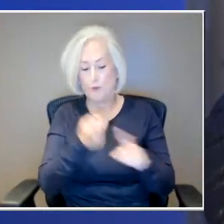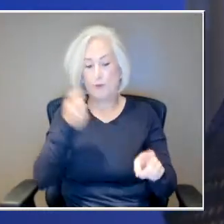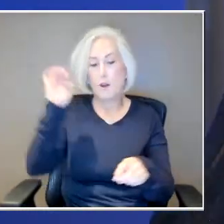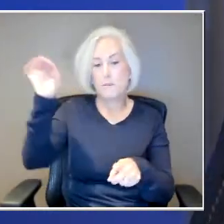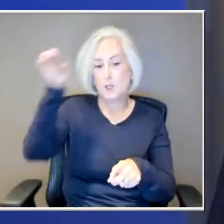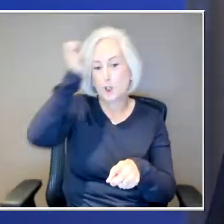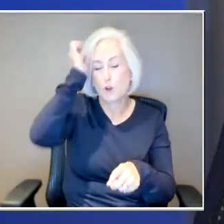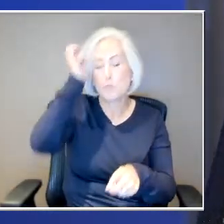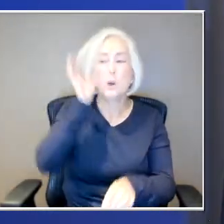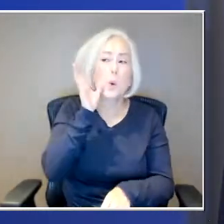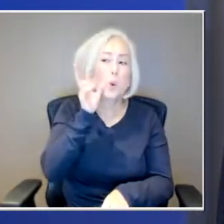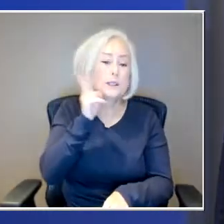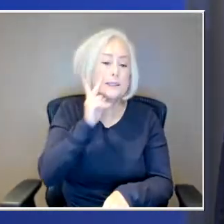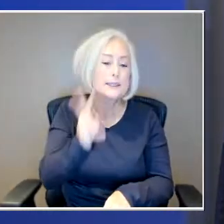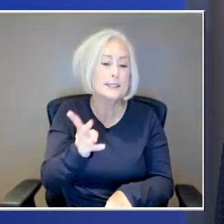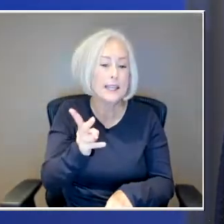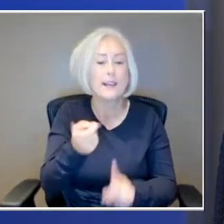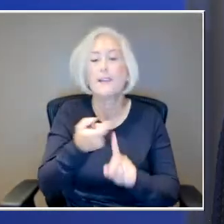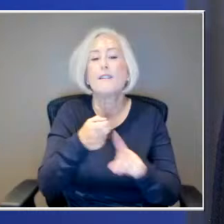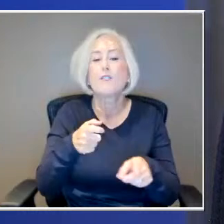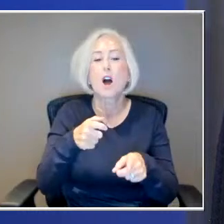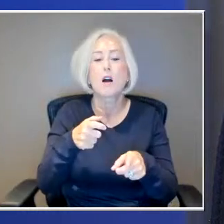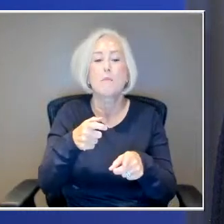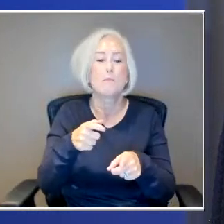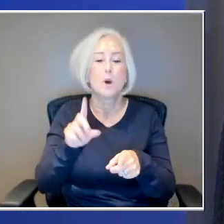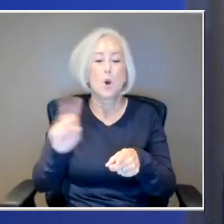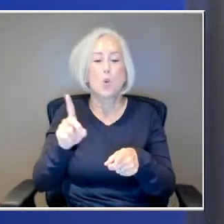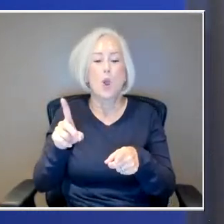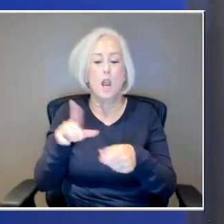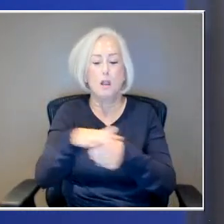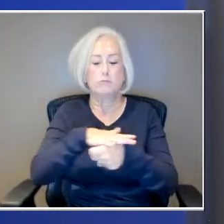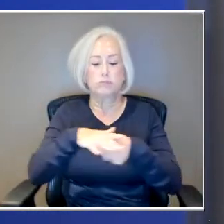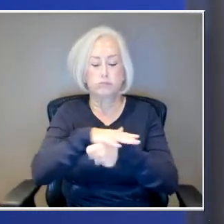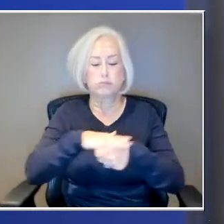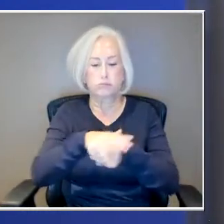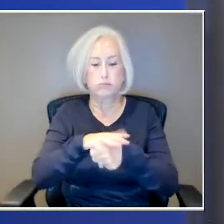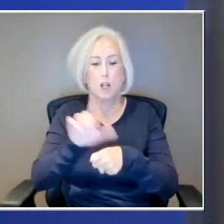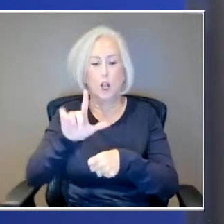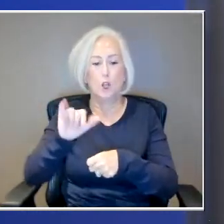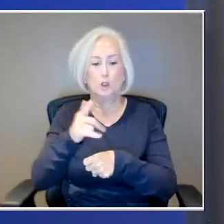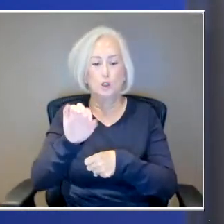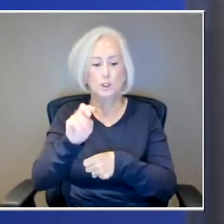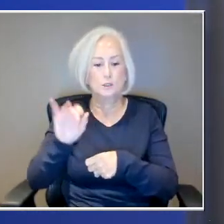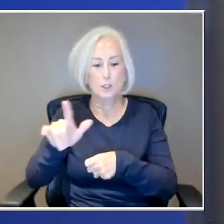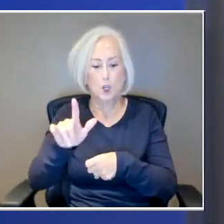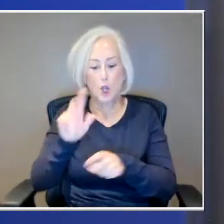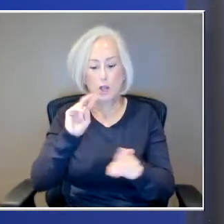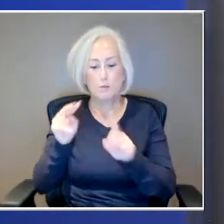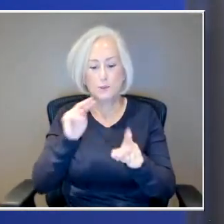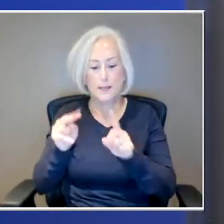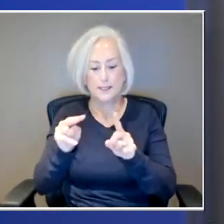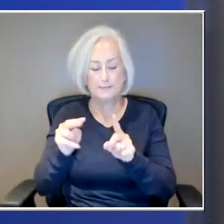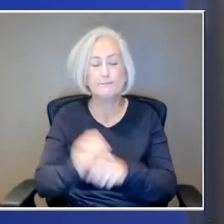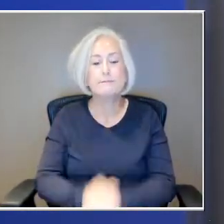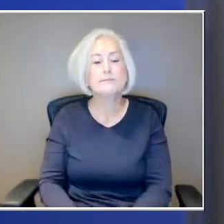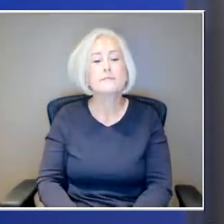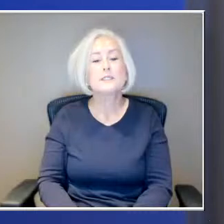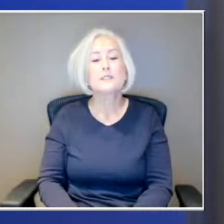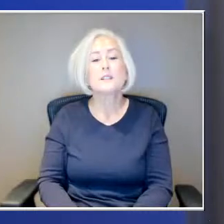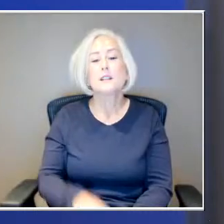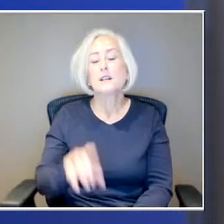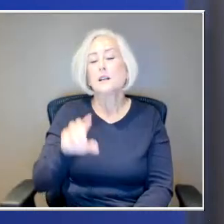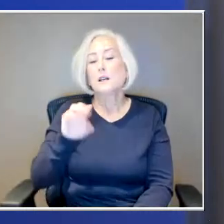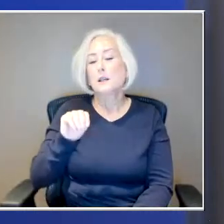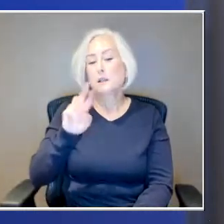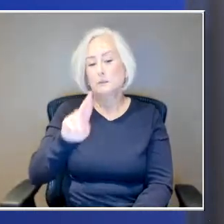interesting from a logistical standpoint moving forward. But the process really does, in the video you saw with Mr. Franzese, the process